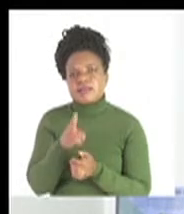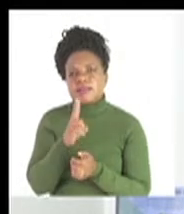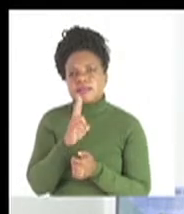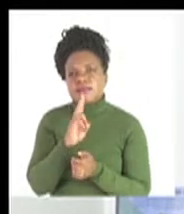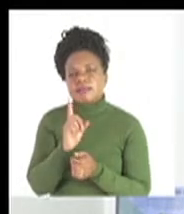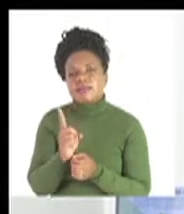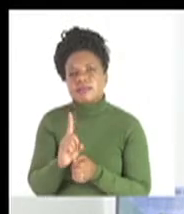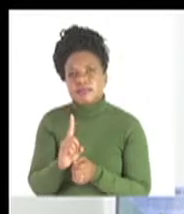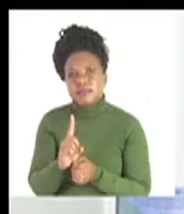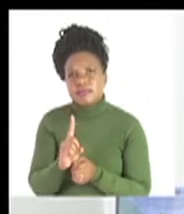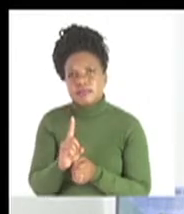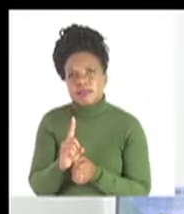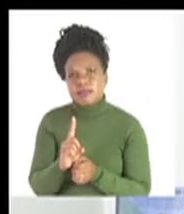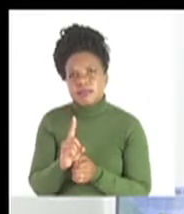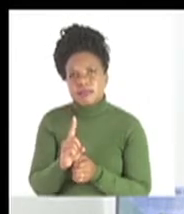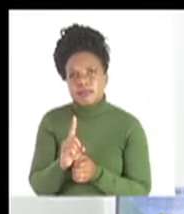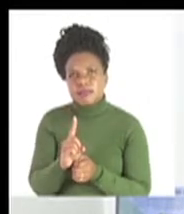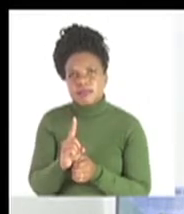So